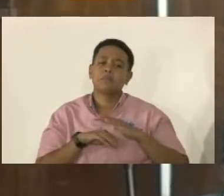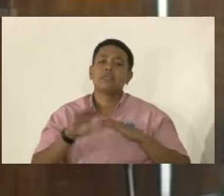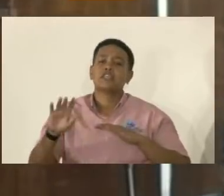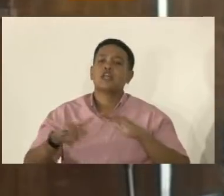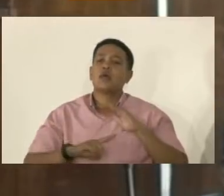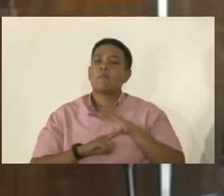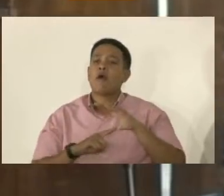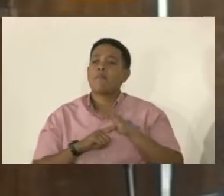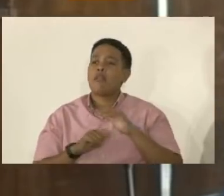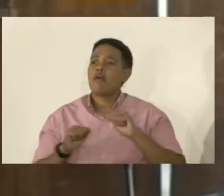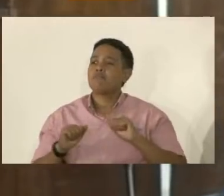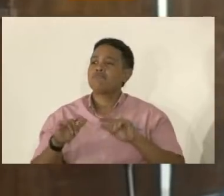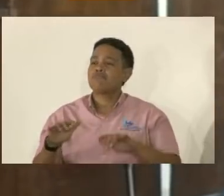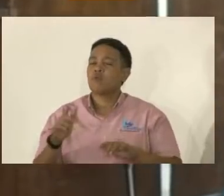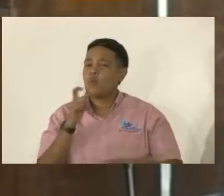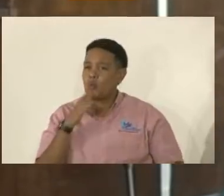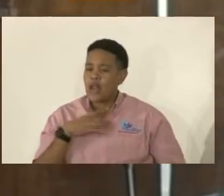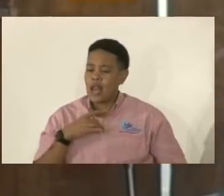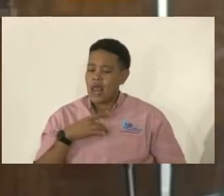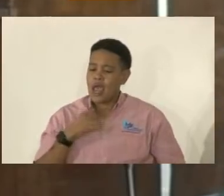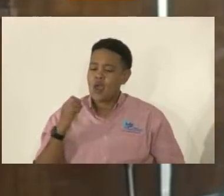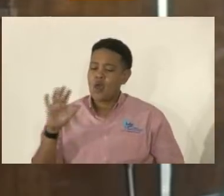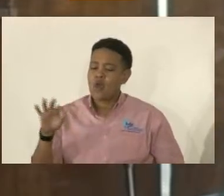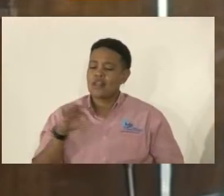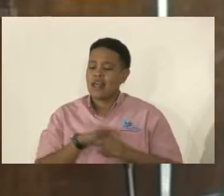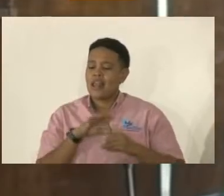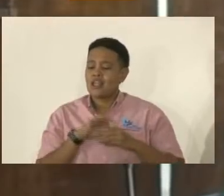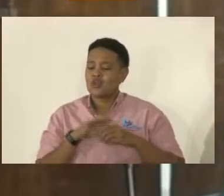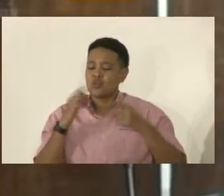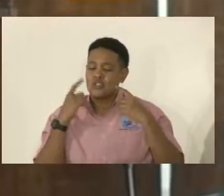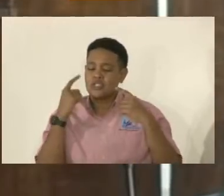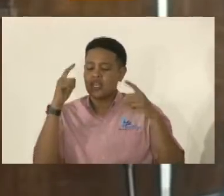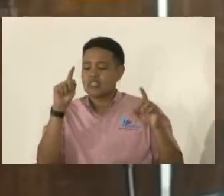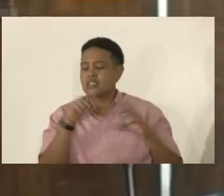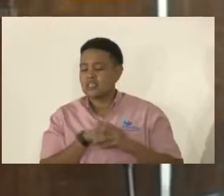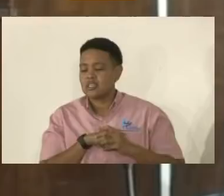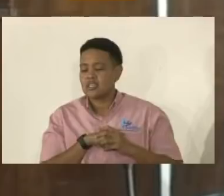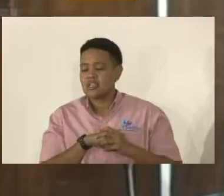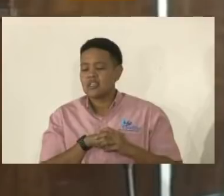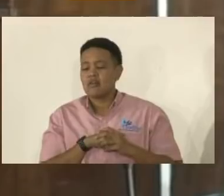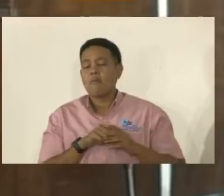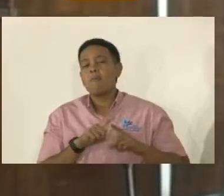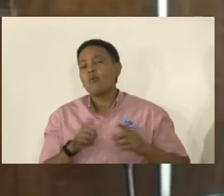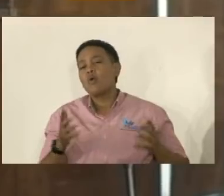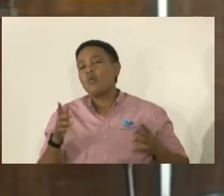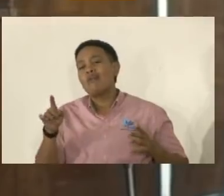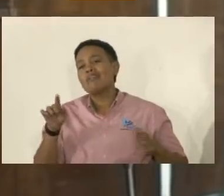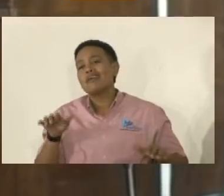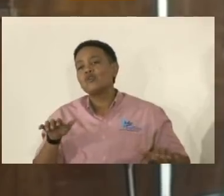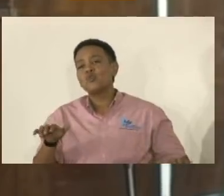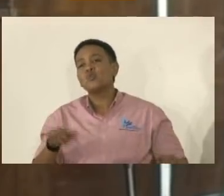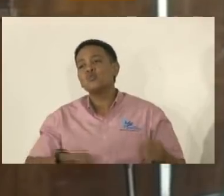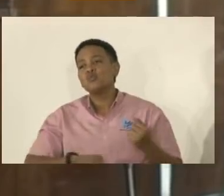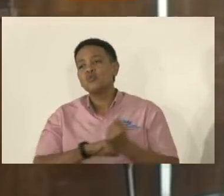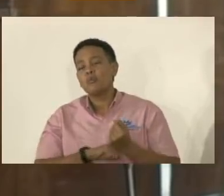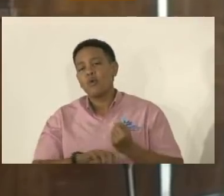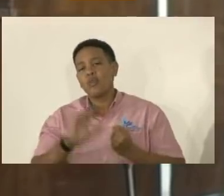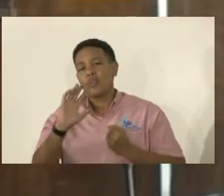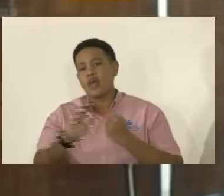popularity or even their electoral success, but on what they did for their